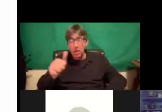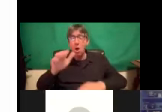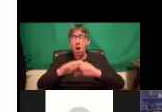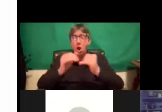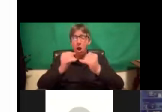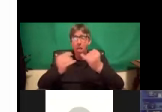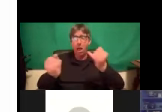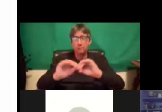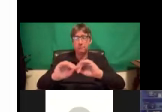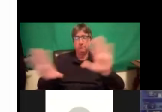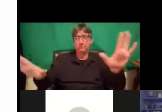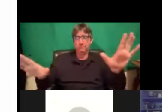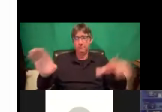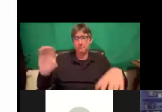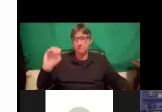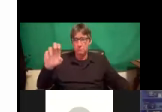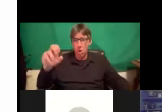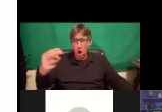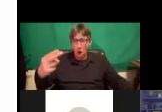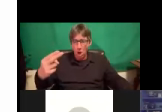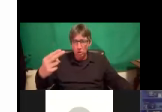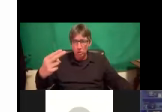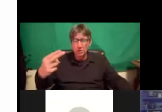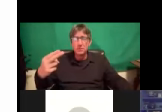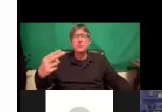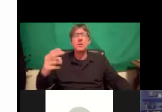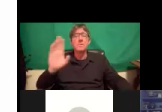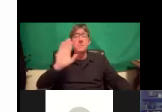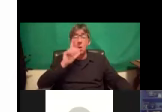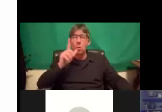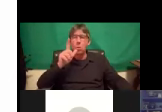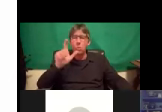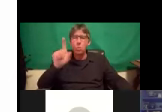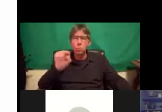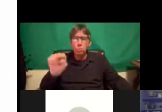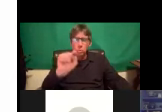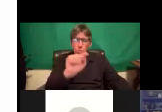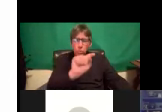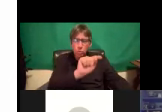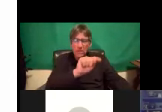begin posting service notifications at impacted stops in the next week or so.